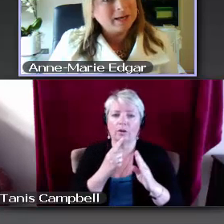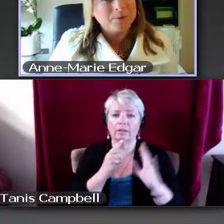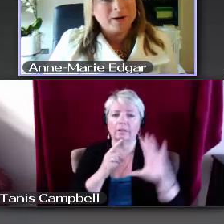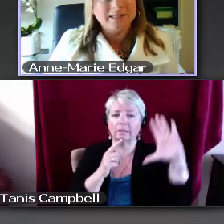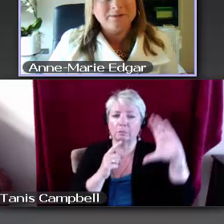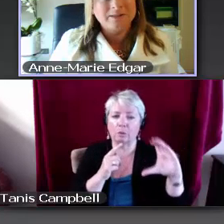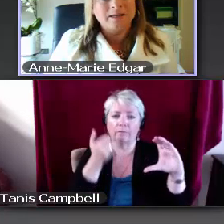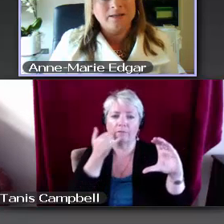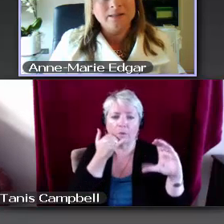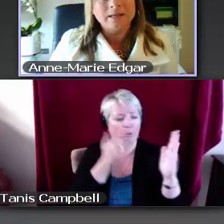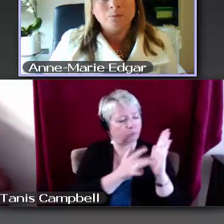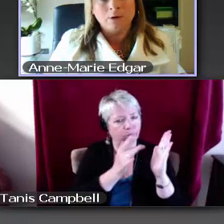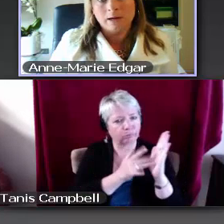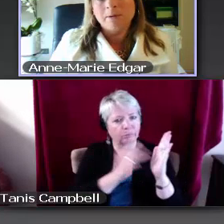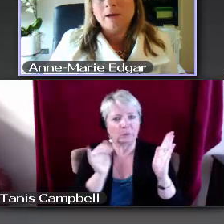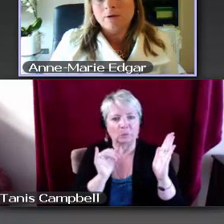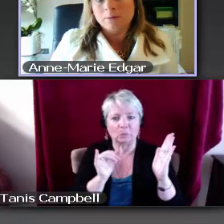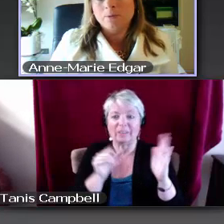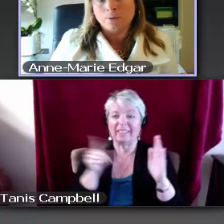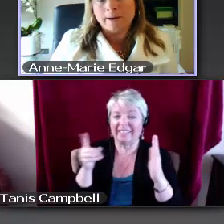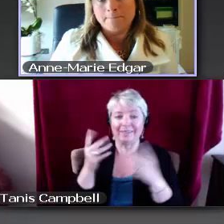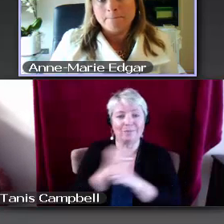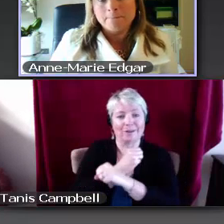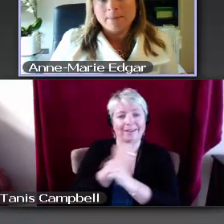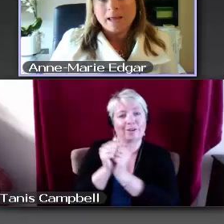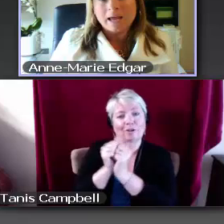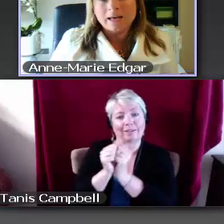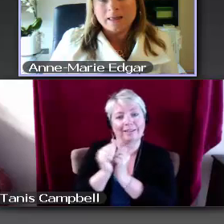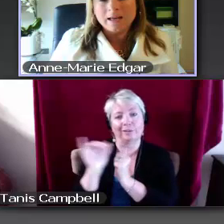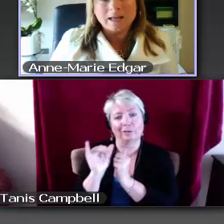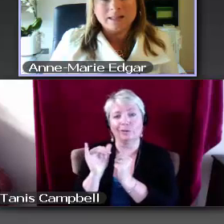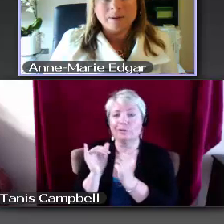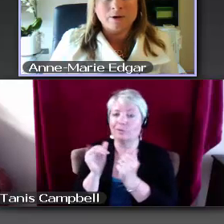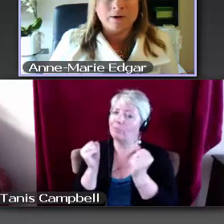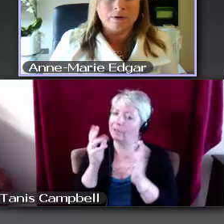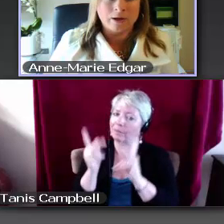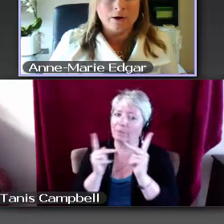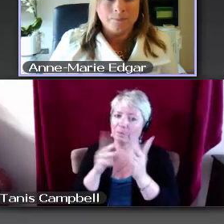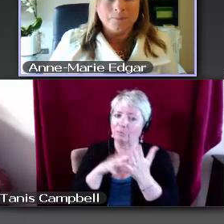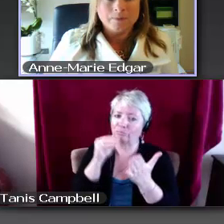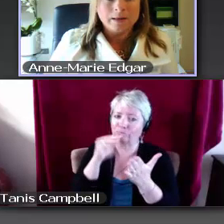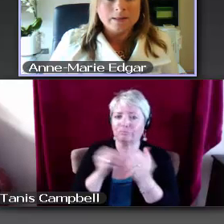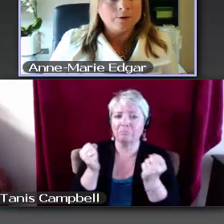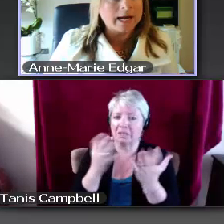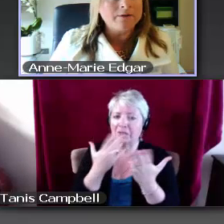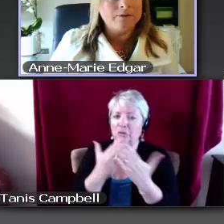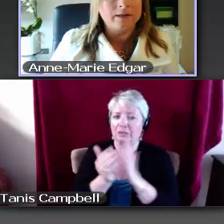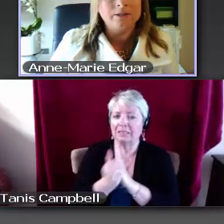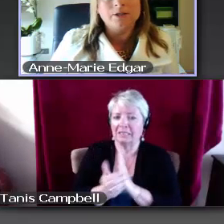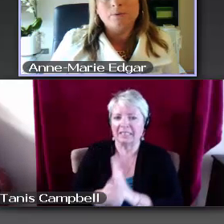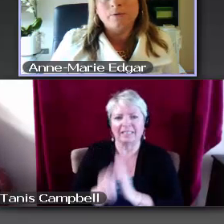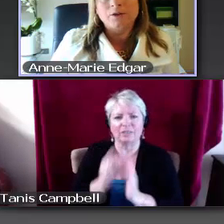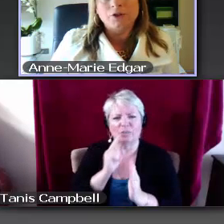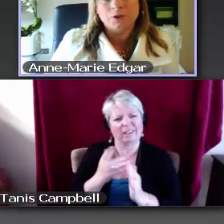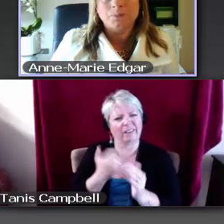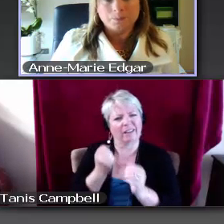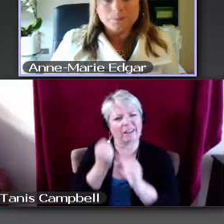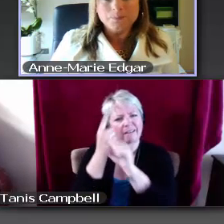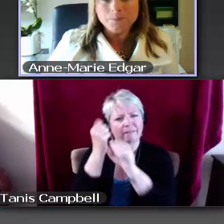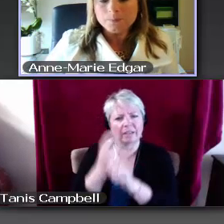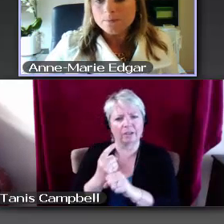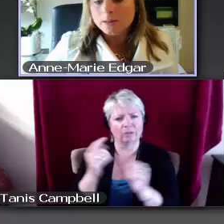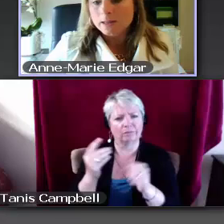some really impressive skills and work coming out of the program, and I think it gets better every year. It's a great field to move